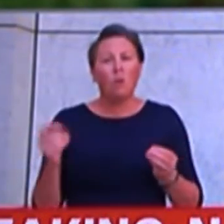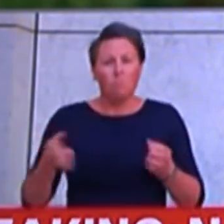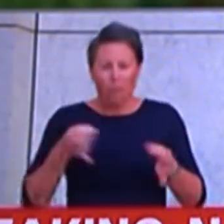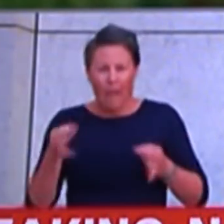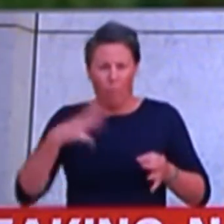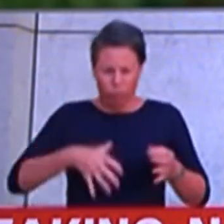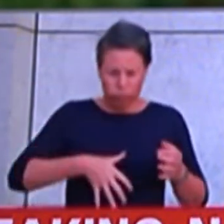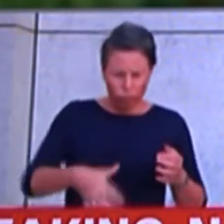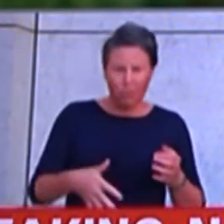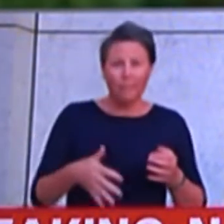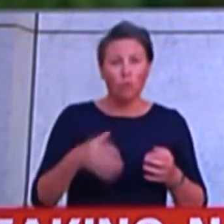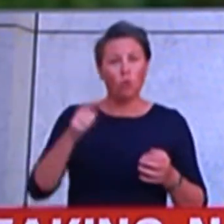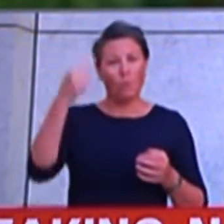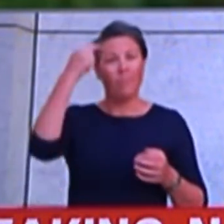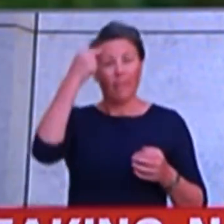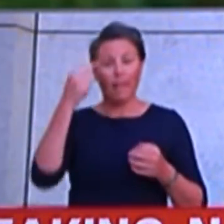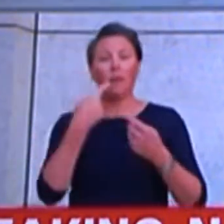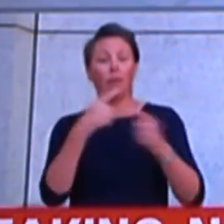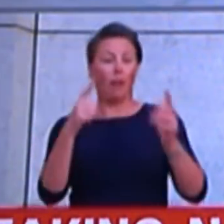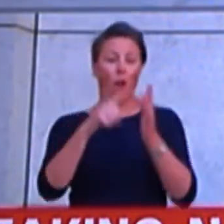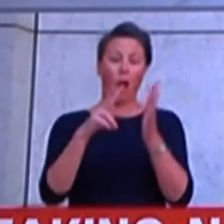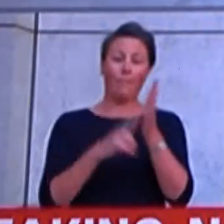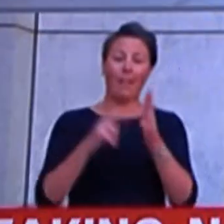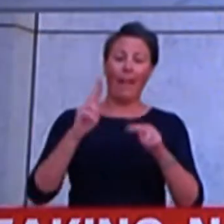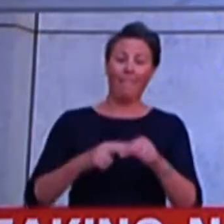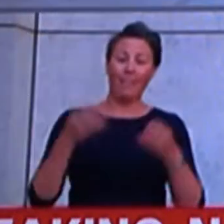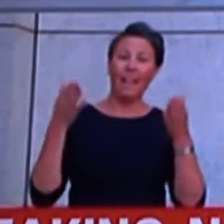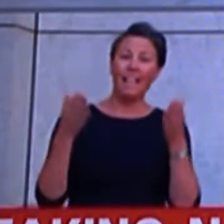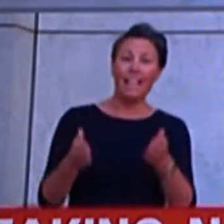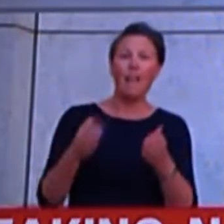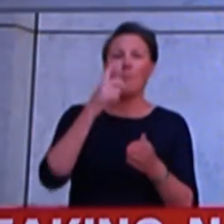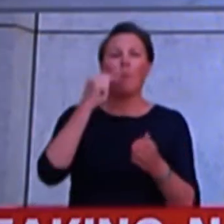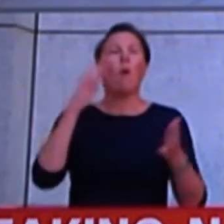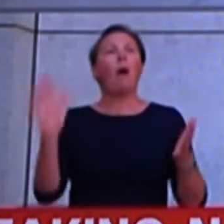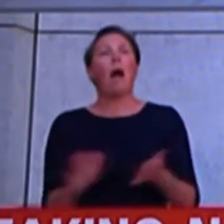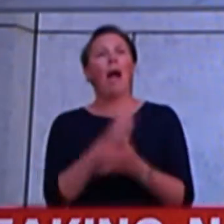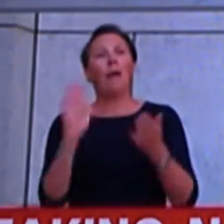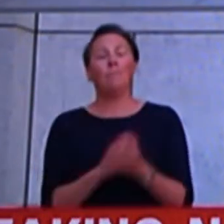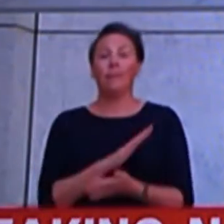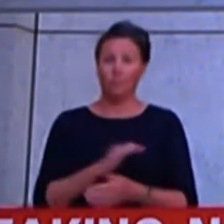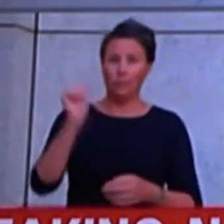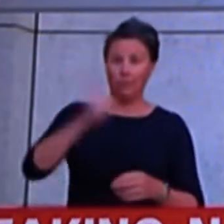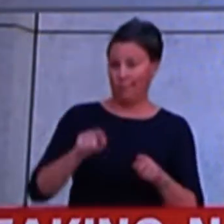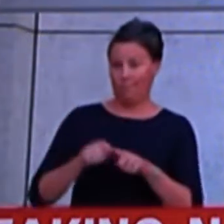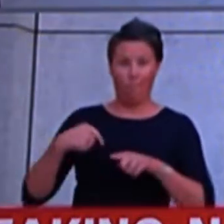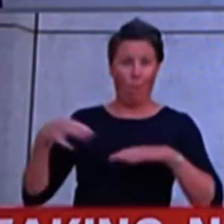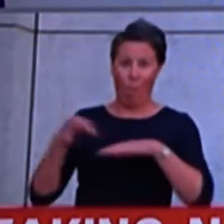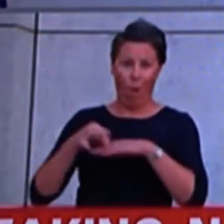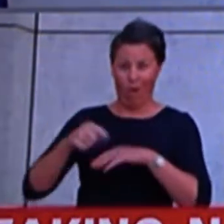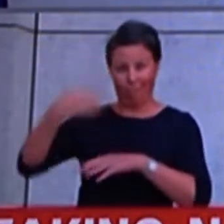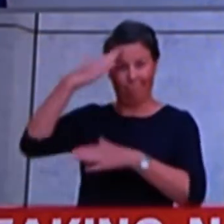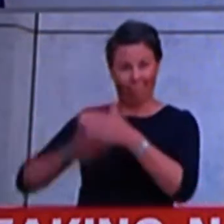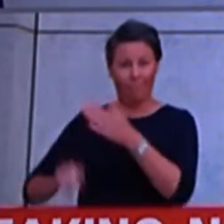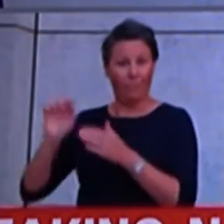through that very personal struggle at the moment? Well, I have some familiarity with how they would feel about these sorts of things, and